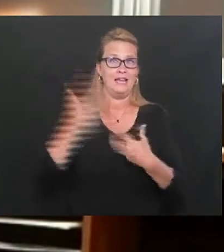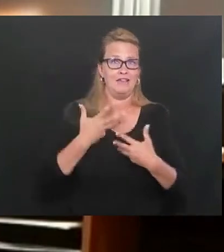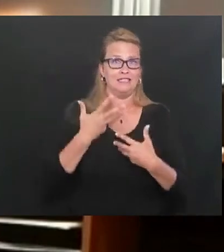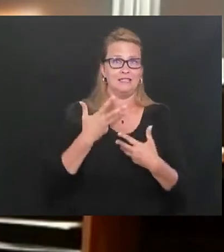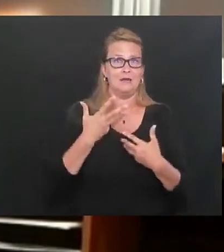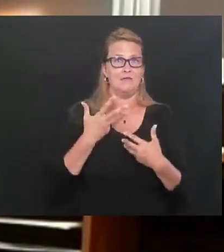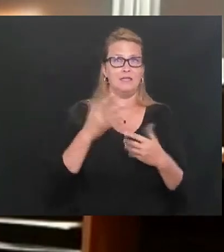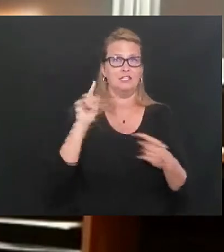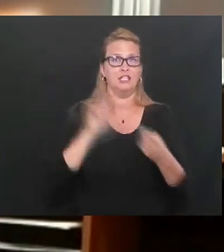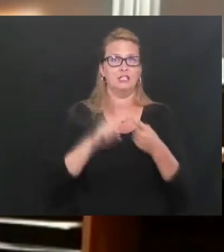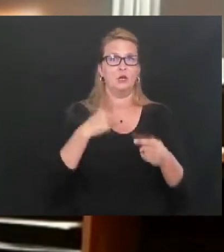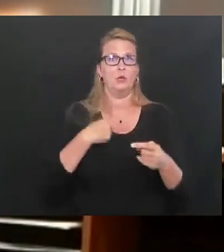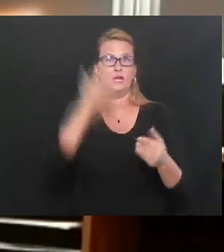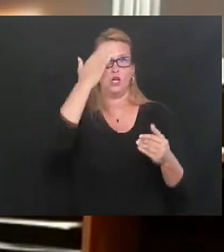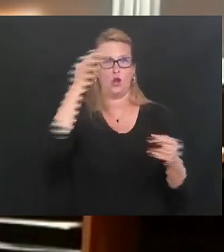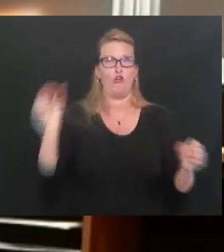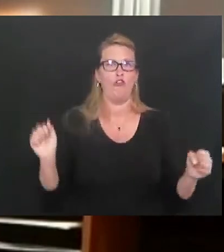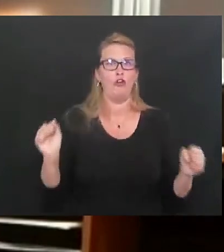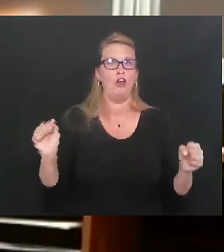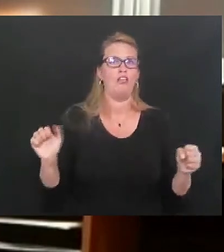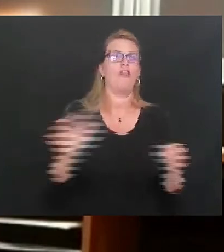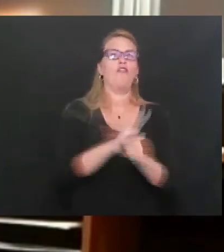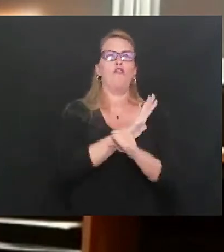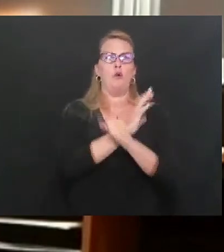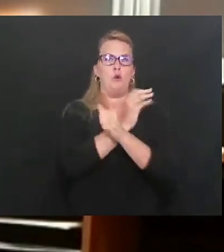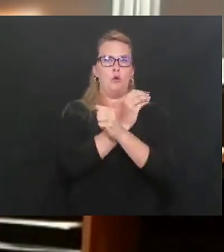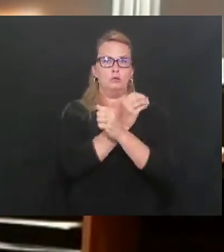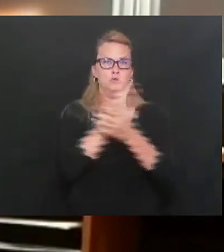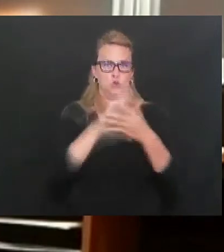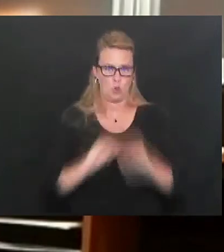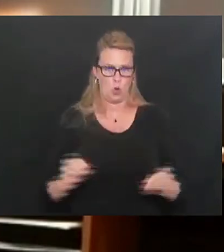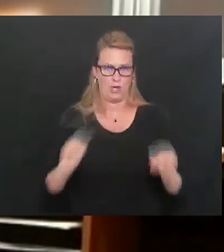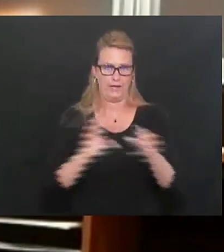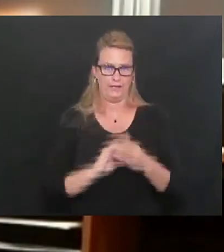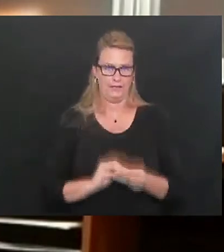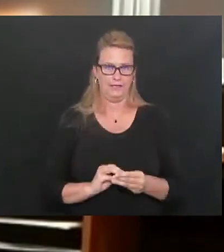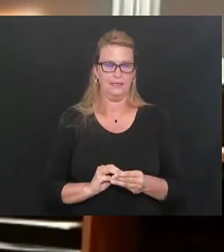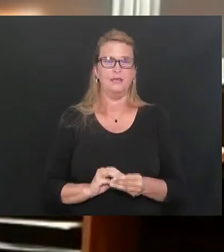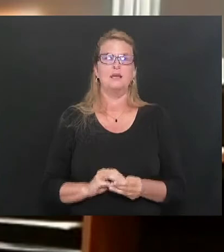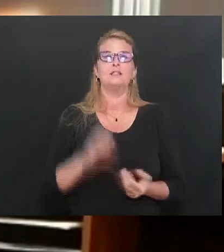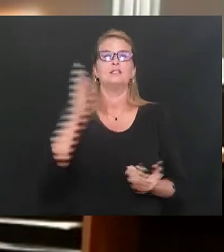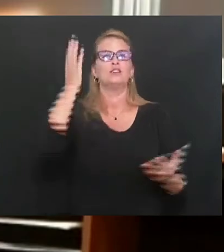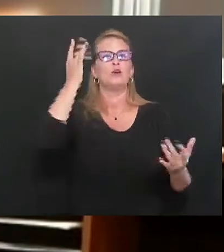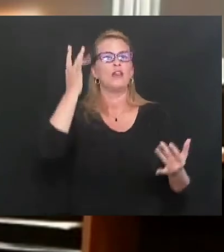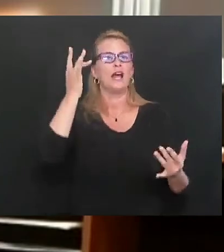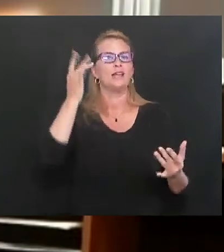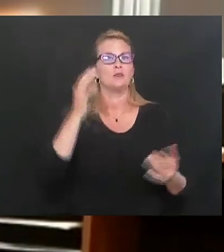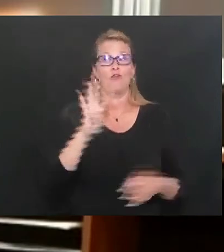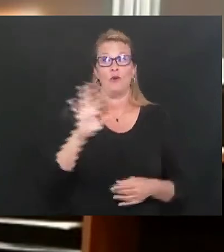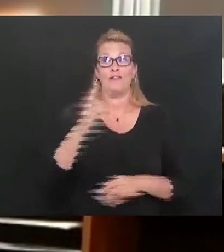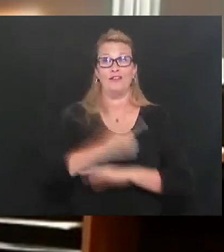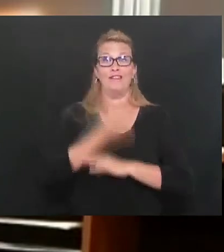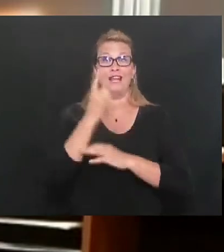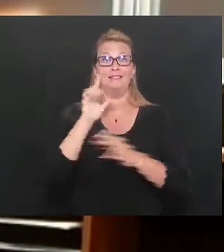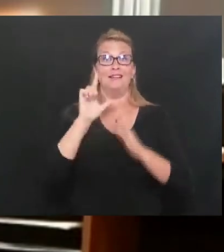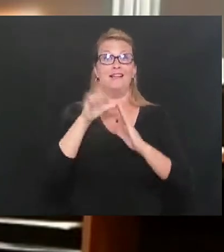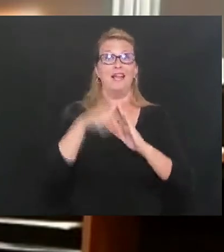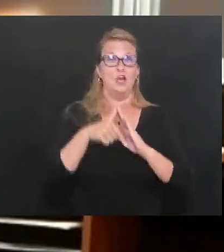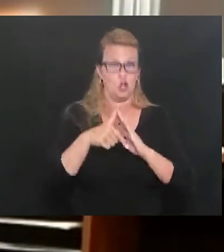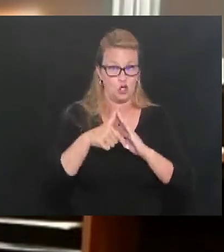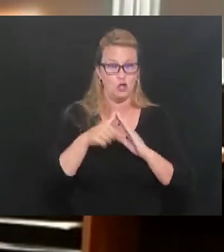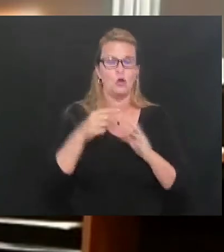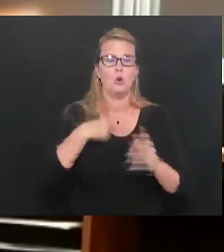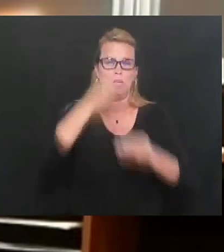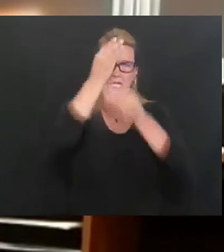extent of what happened or what could have happened. And so that's why the notices went out 45 days later after